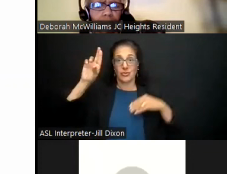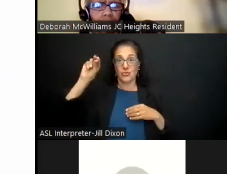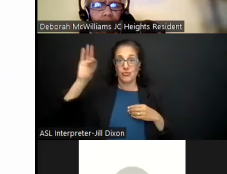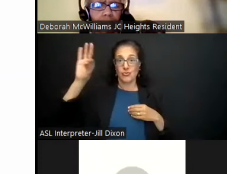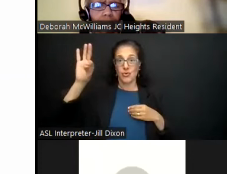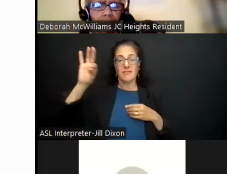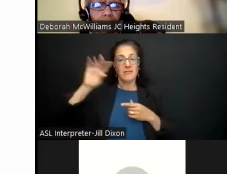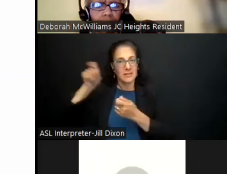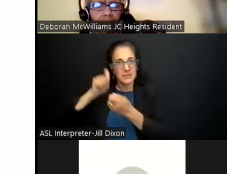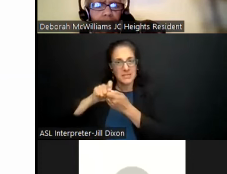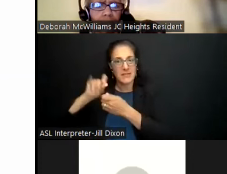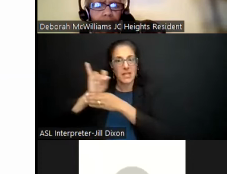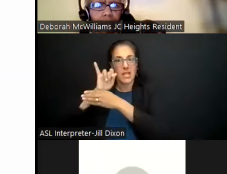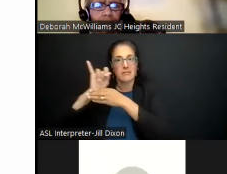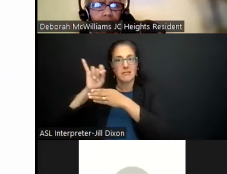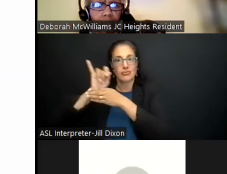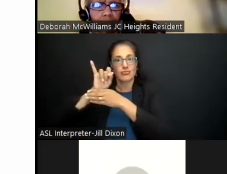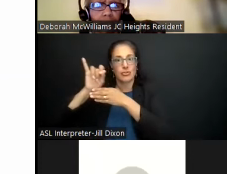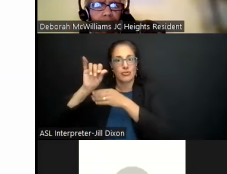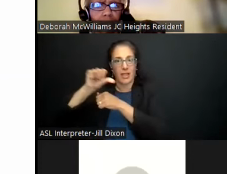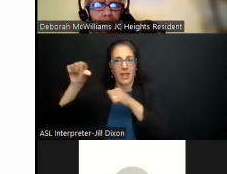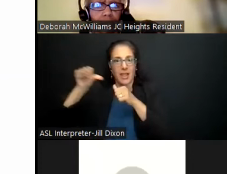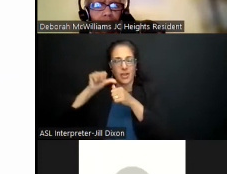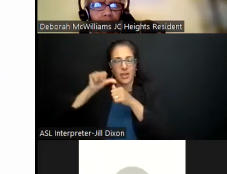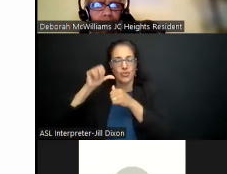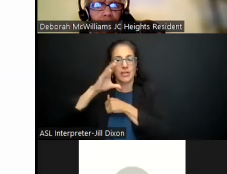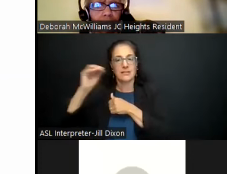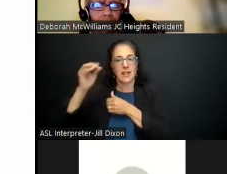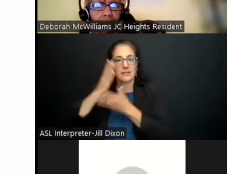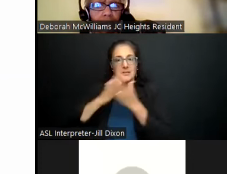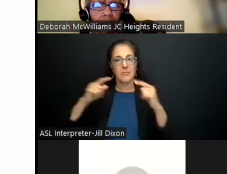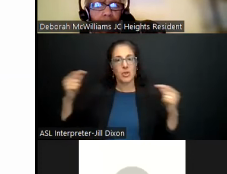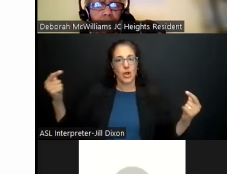industrial areas and some of the larger